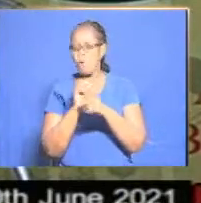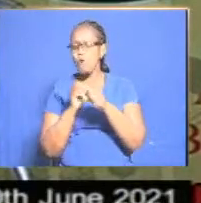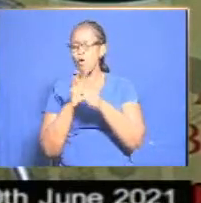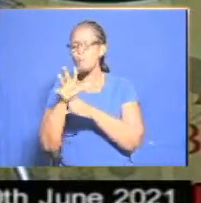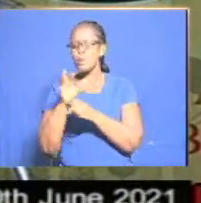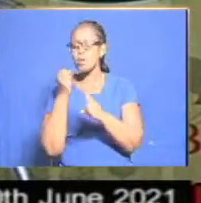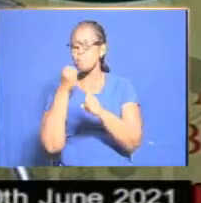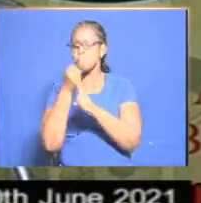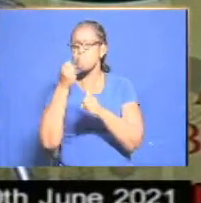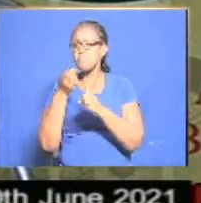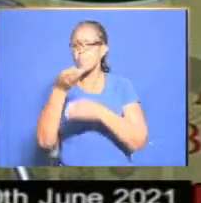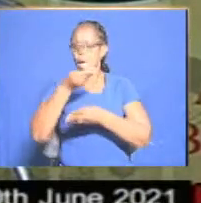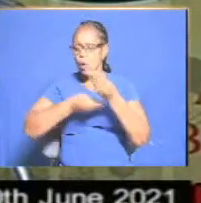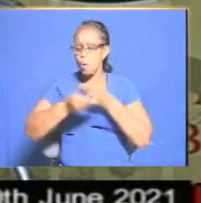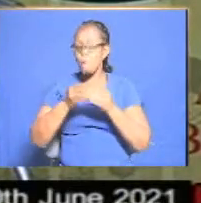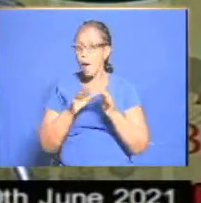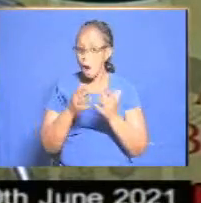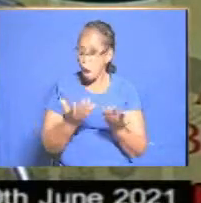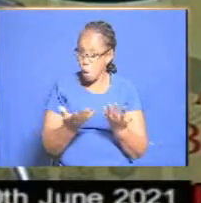economy and